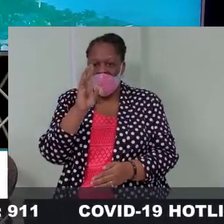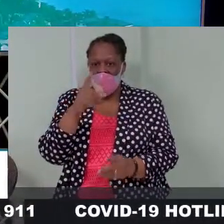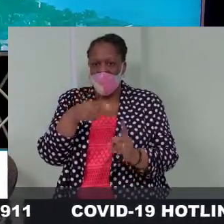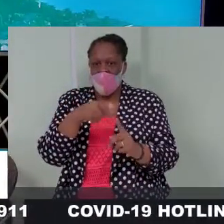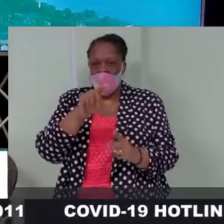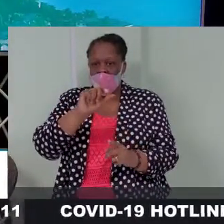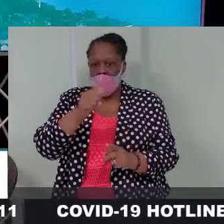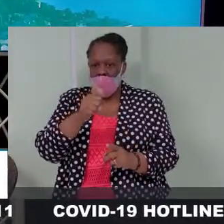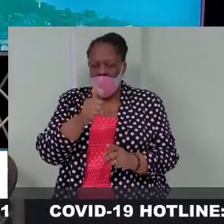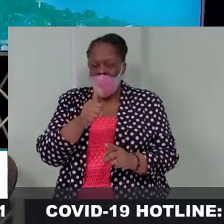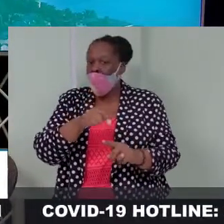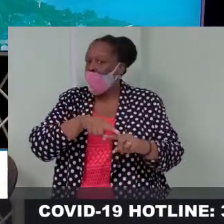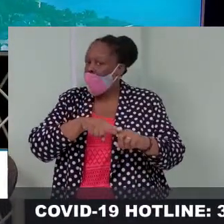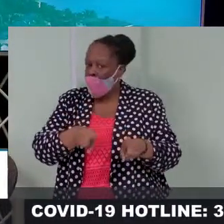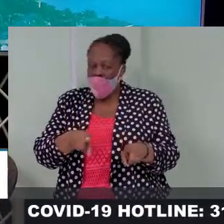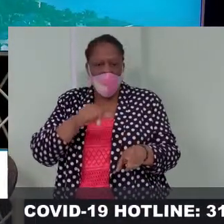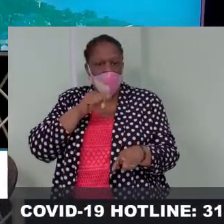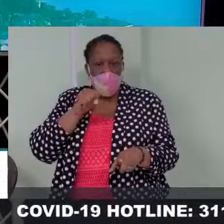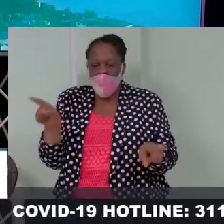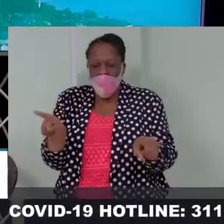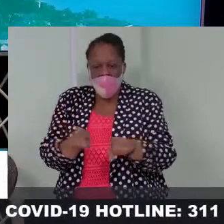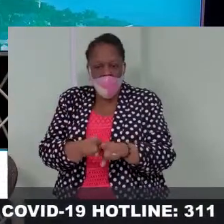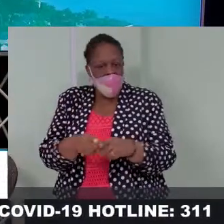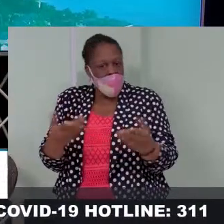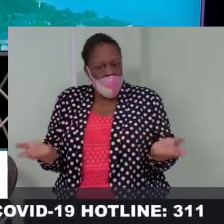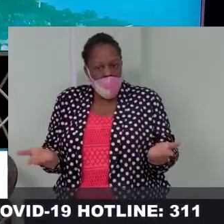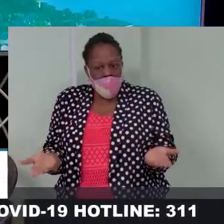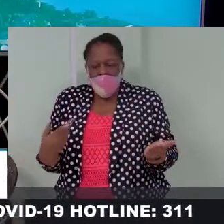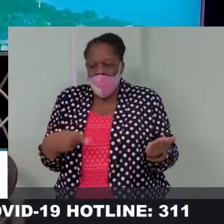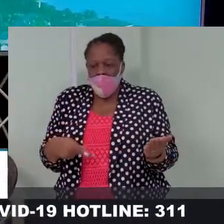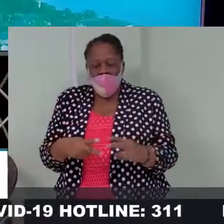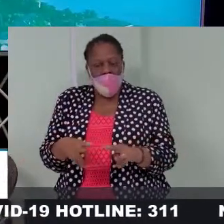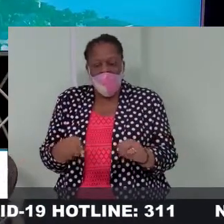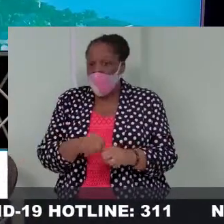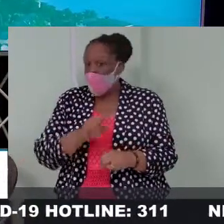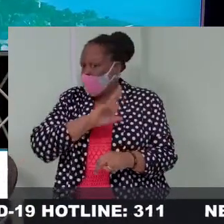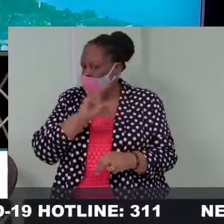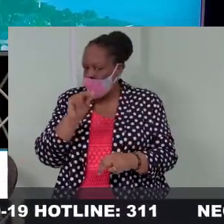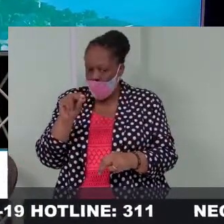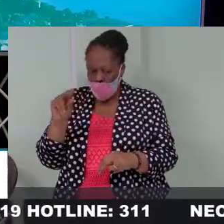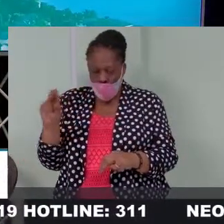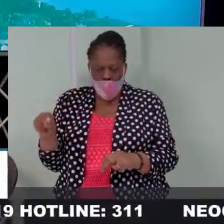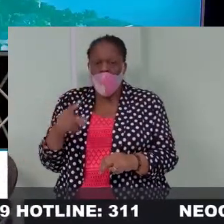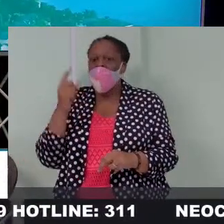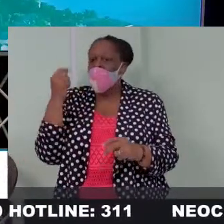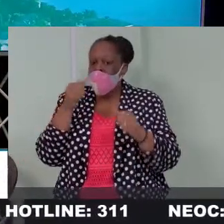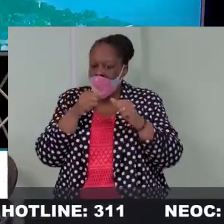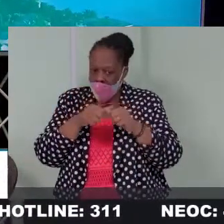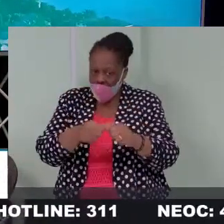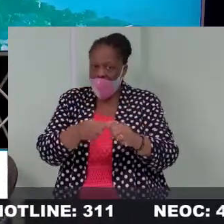That brings us to our question and answer segment.